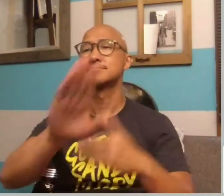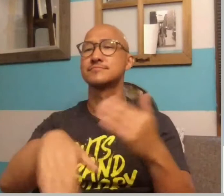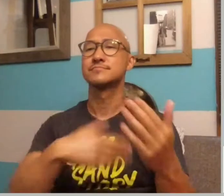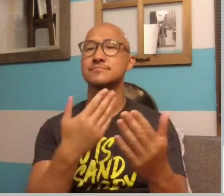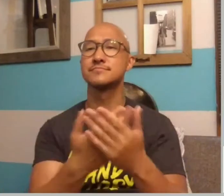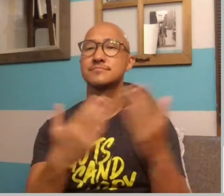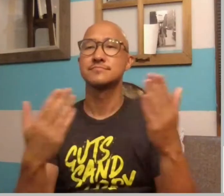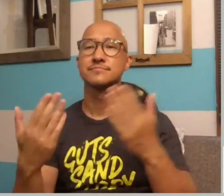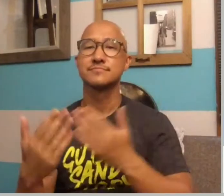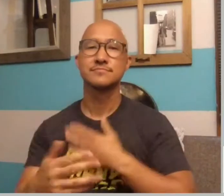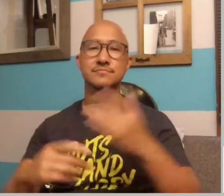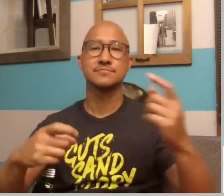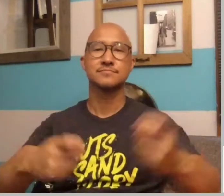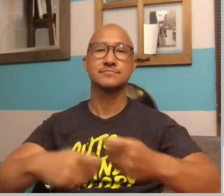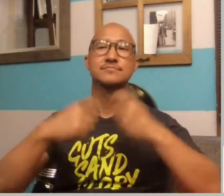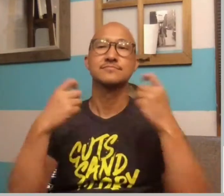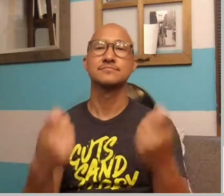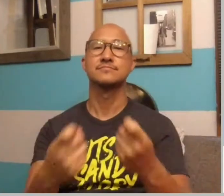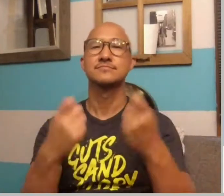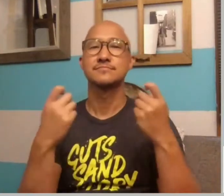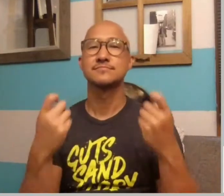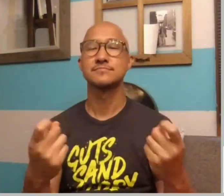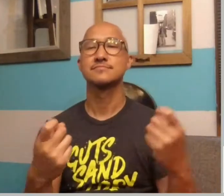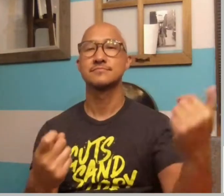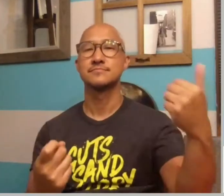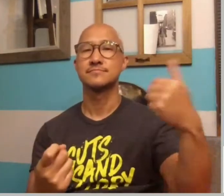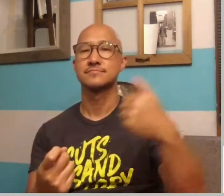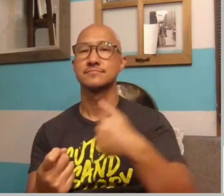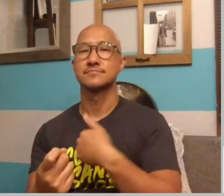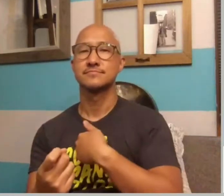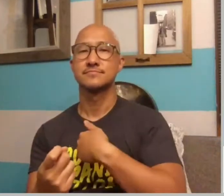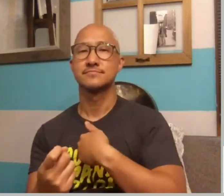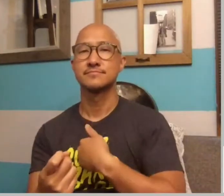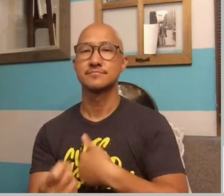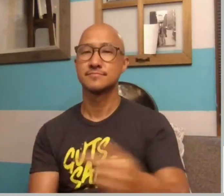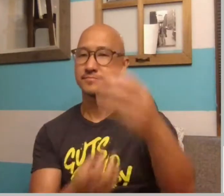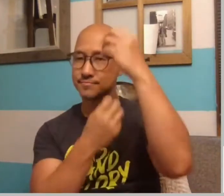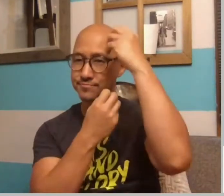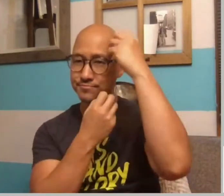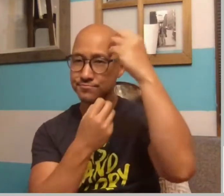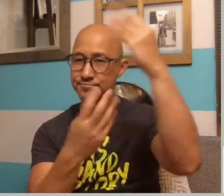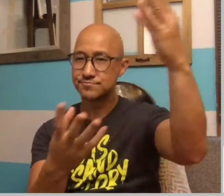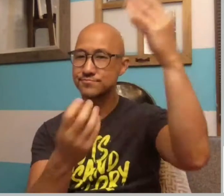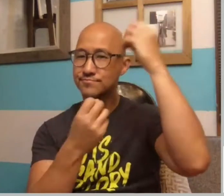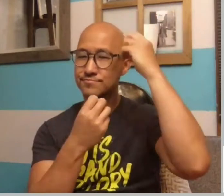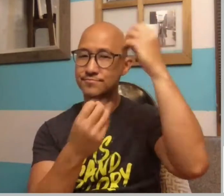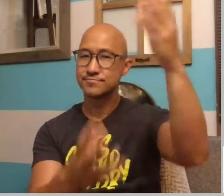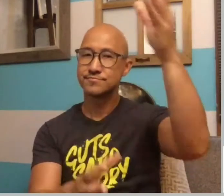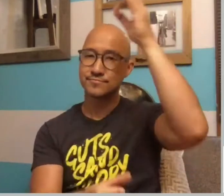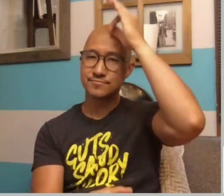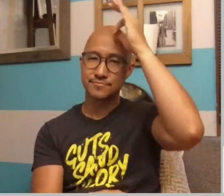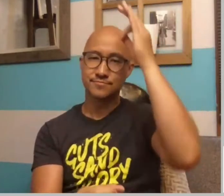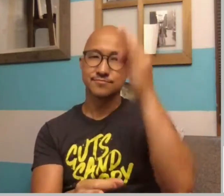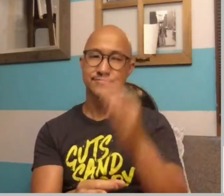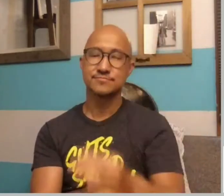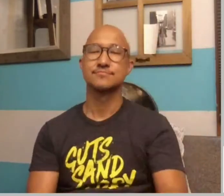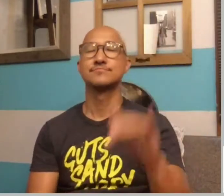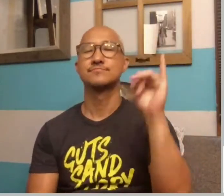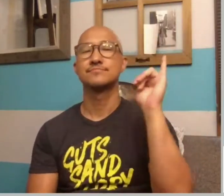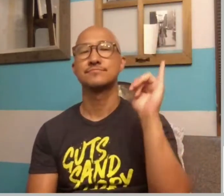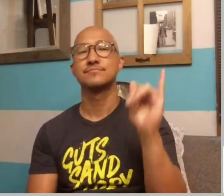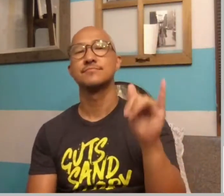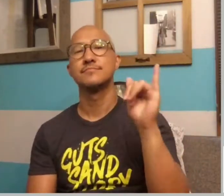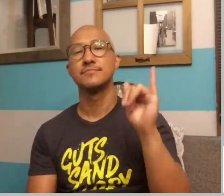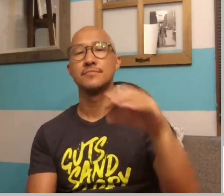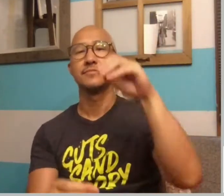away. And that's why I'm singing today. I'm sharing my faith. Oh, yes, I'm sharing